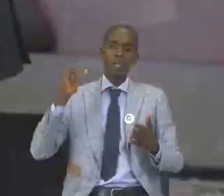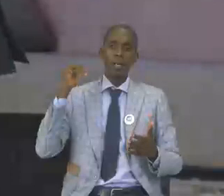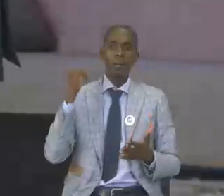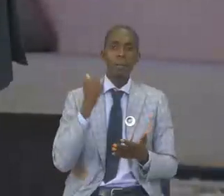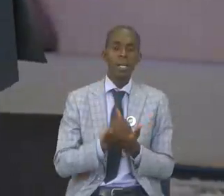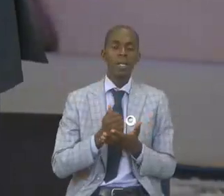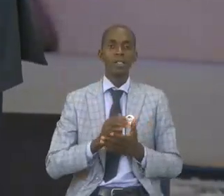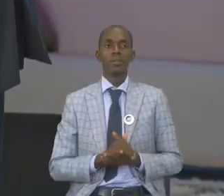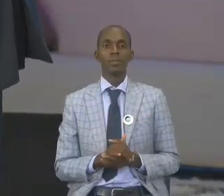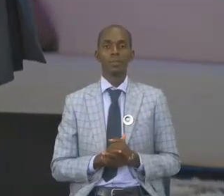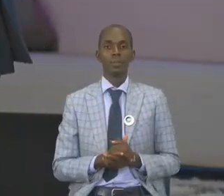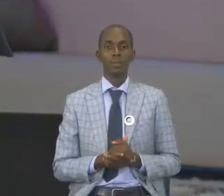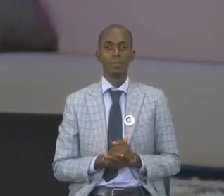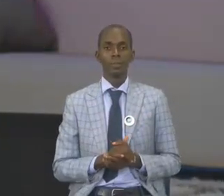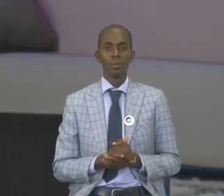Amen.